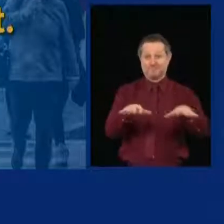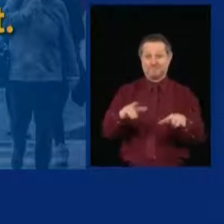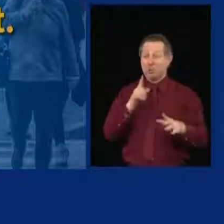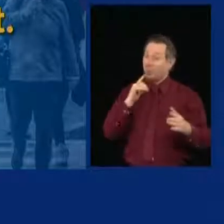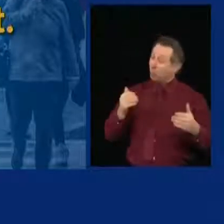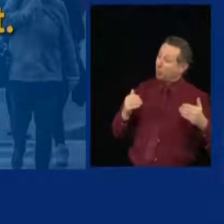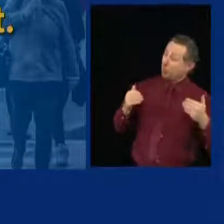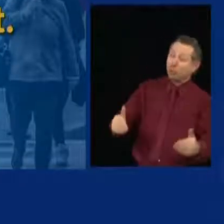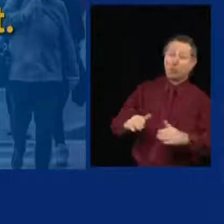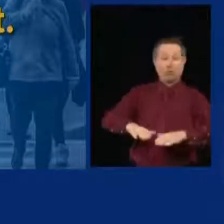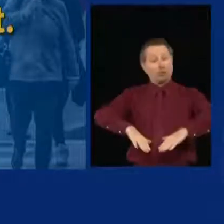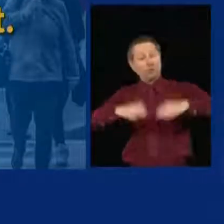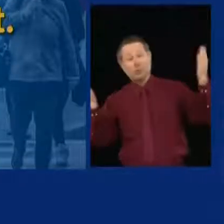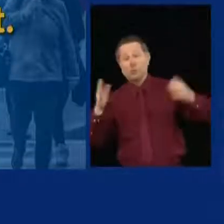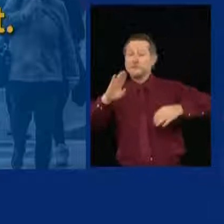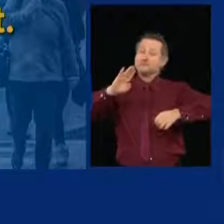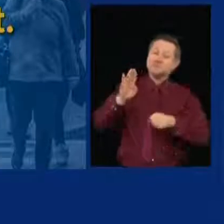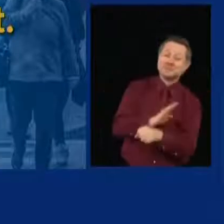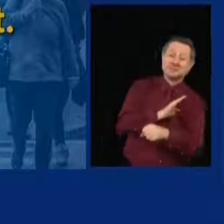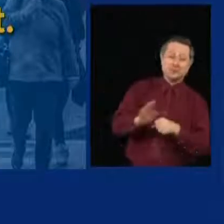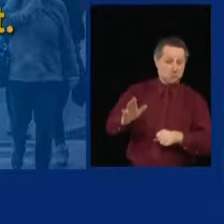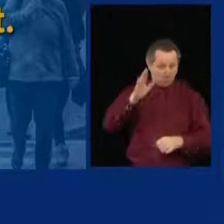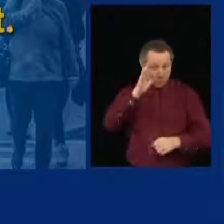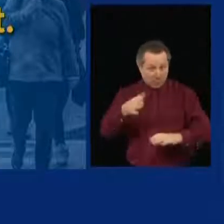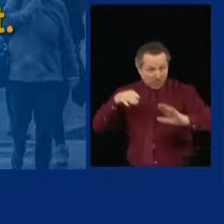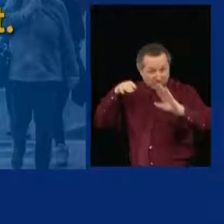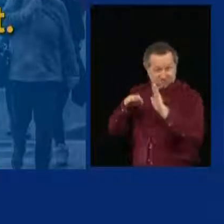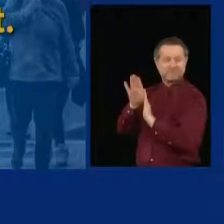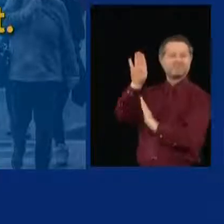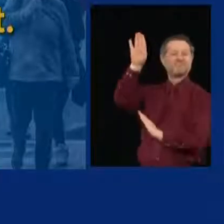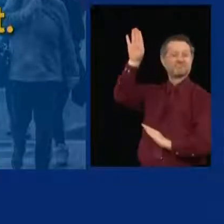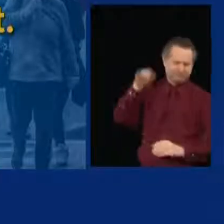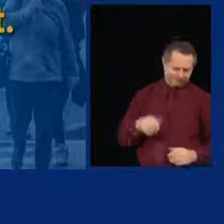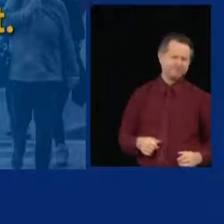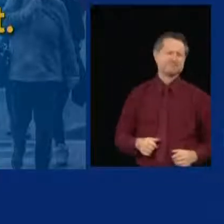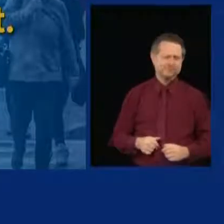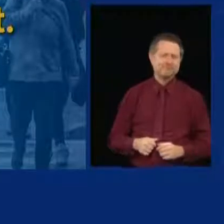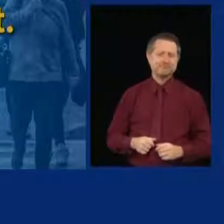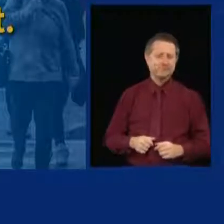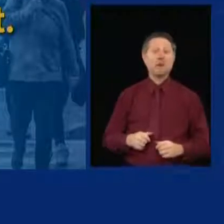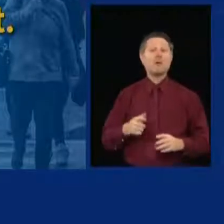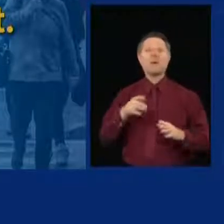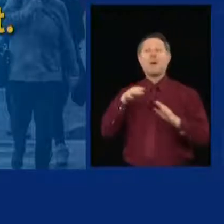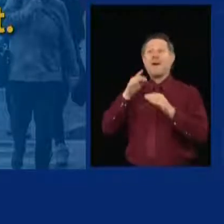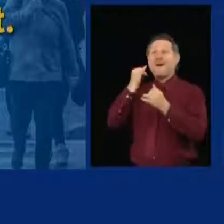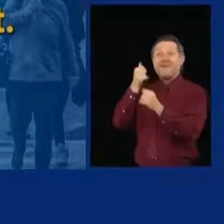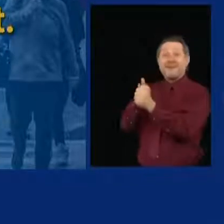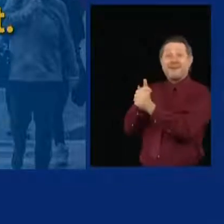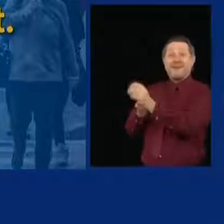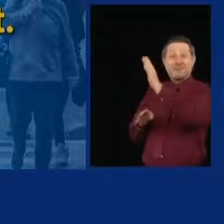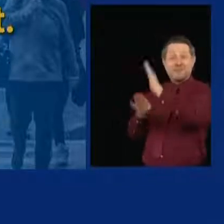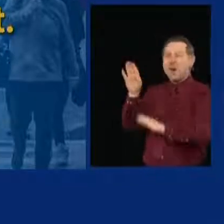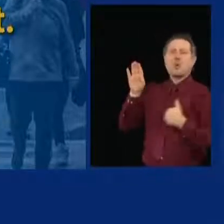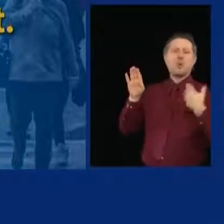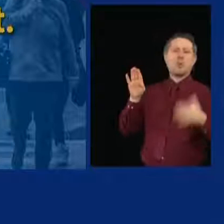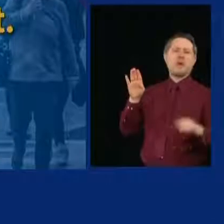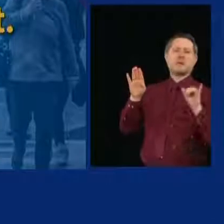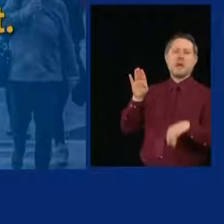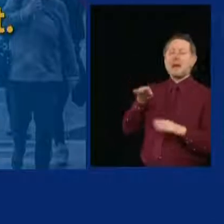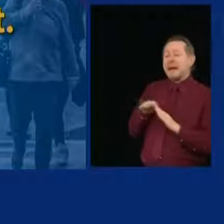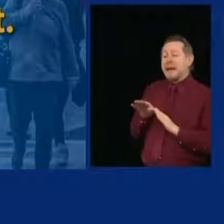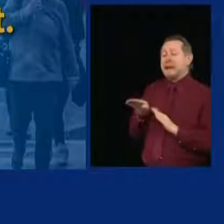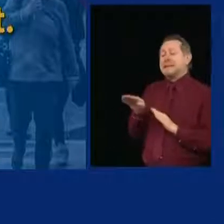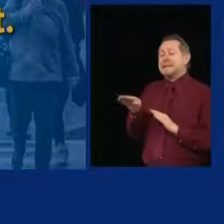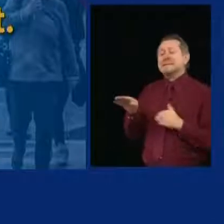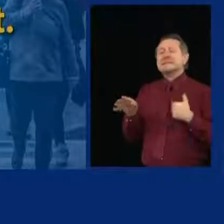an increase in numbers. We don't want to see a spike. Well, will there be a spike?